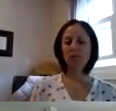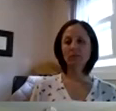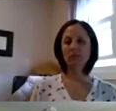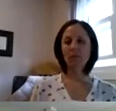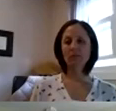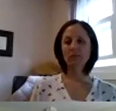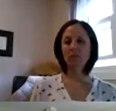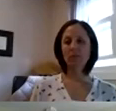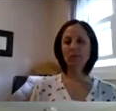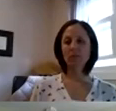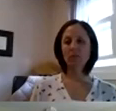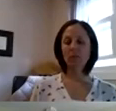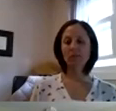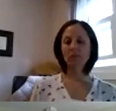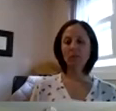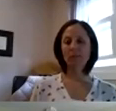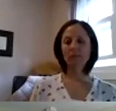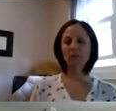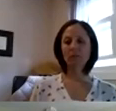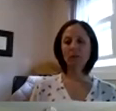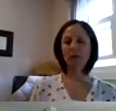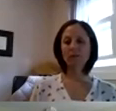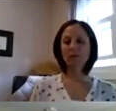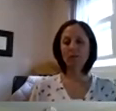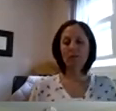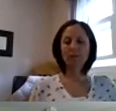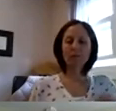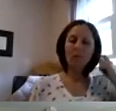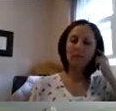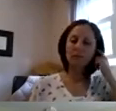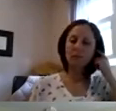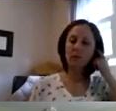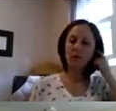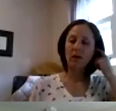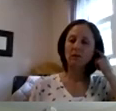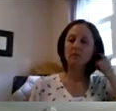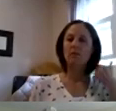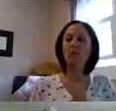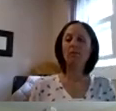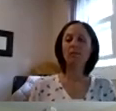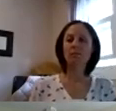2021. Great, thanks for that clarification. One other question that just came in,